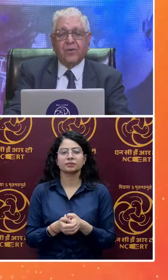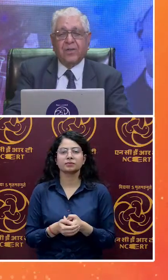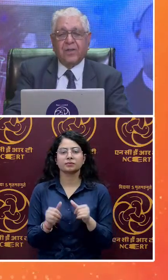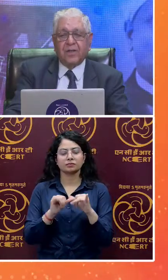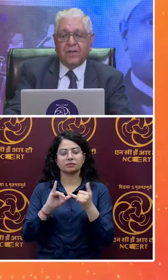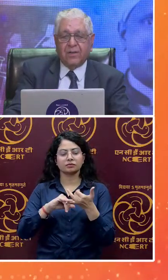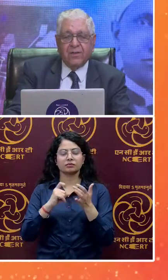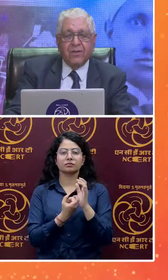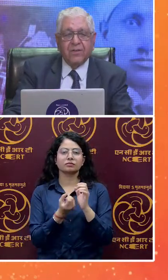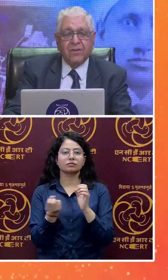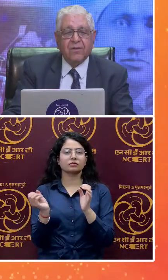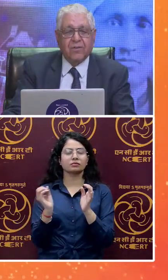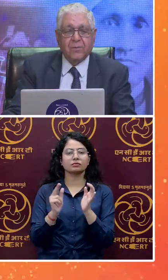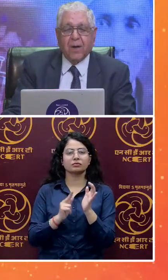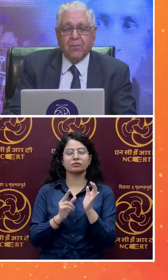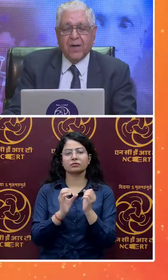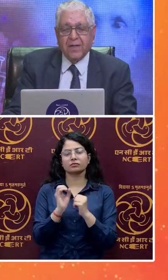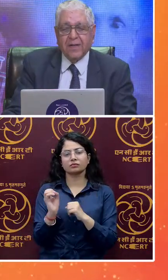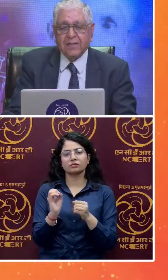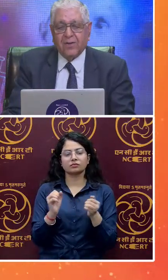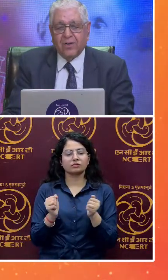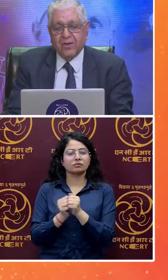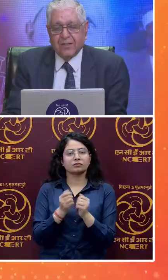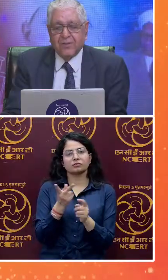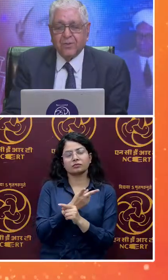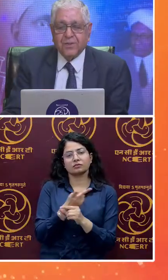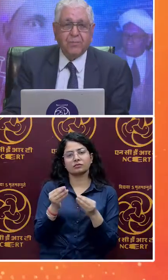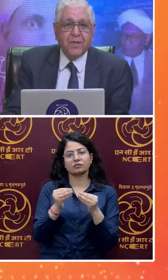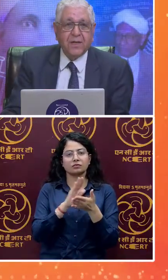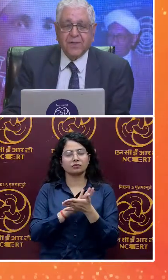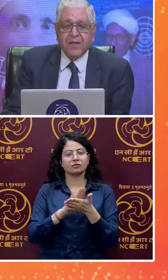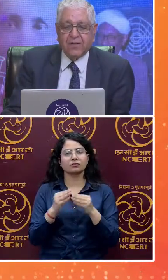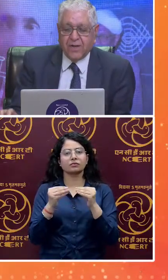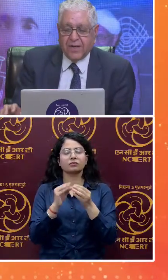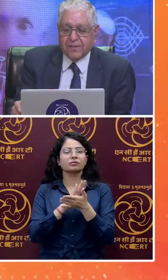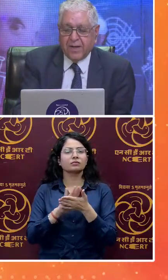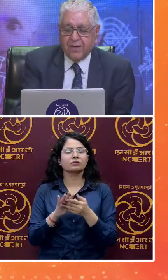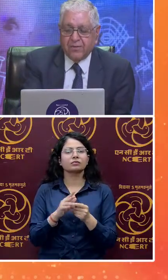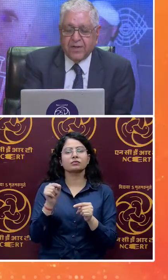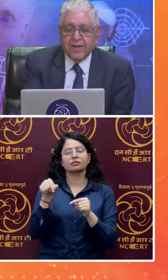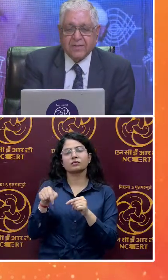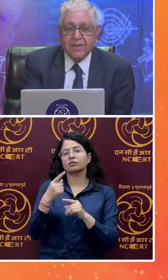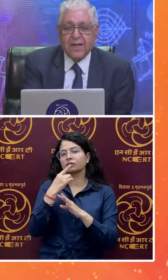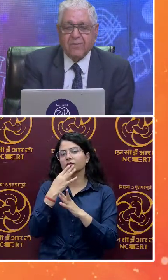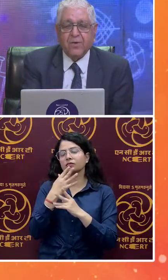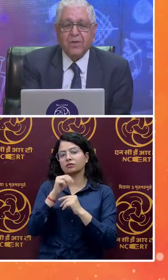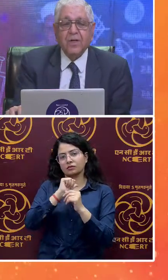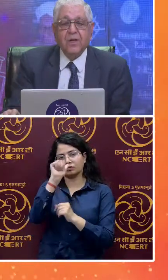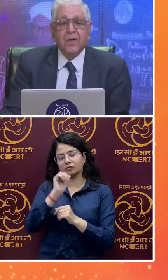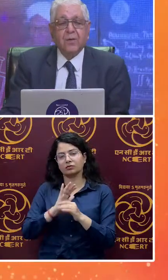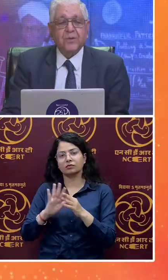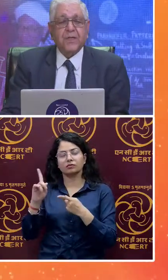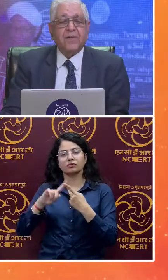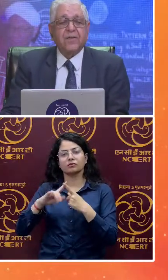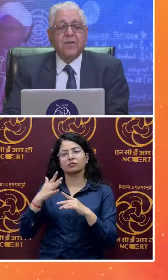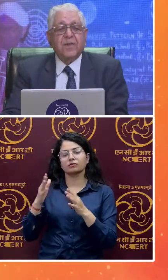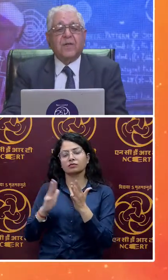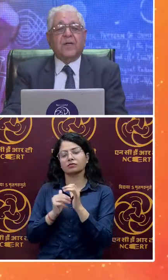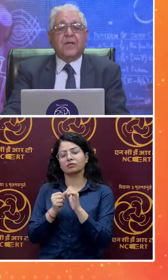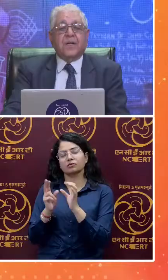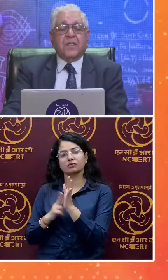Rao with Bhabha, and A.S. Rao, as you would see, becomes the electronics man of India as the time would